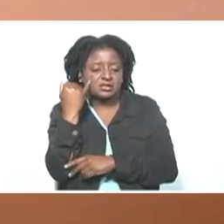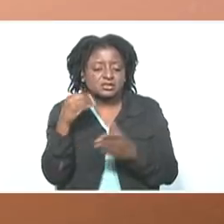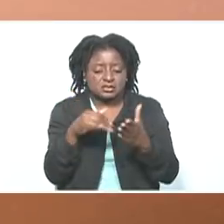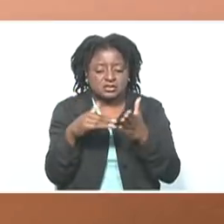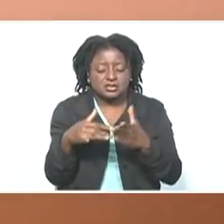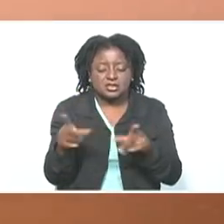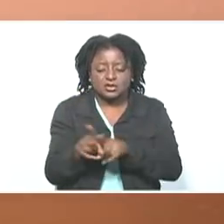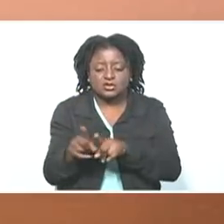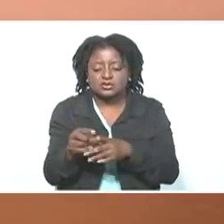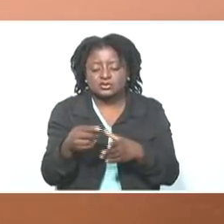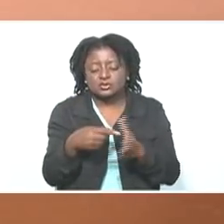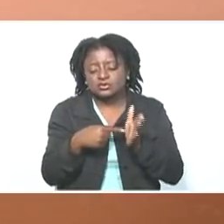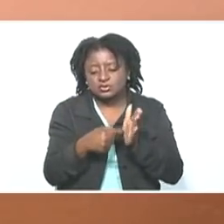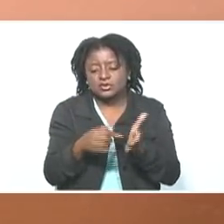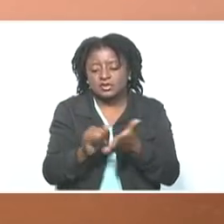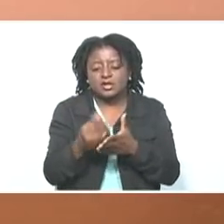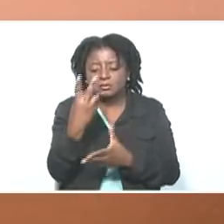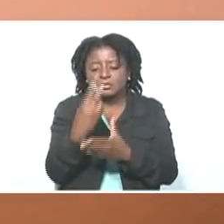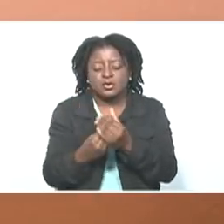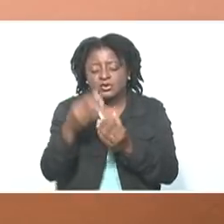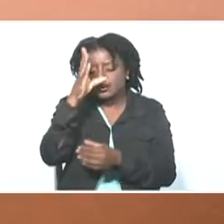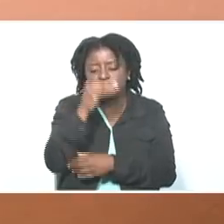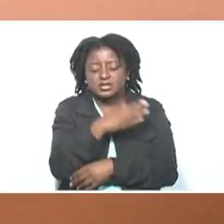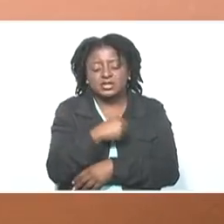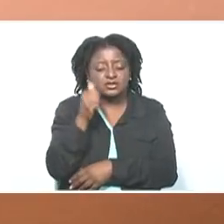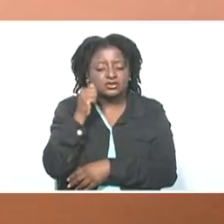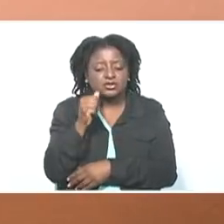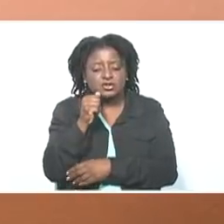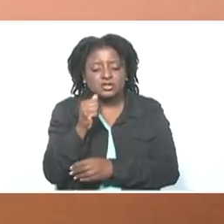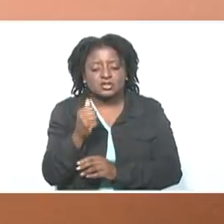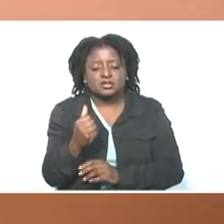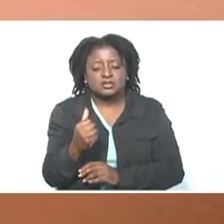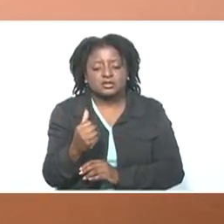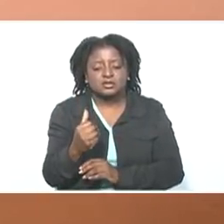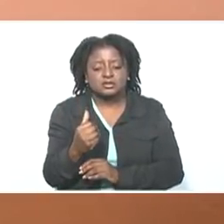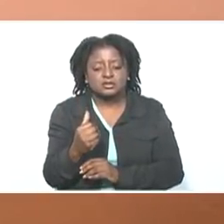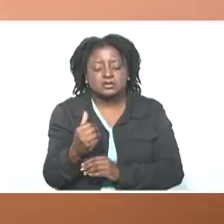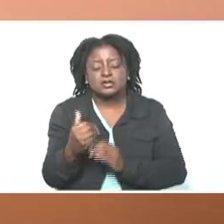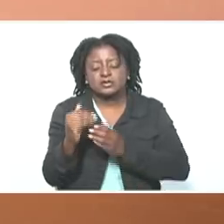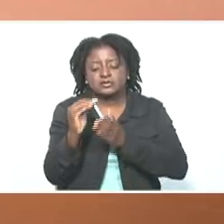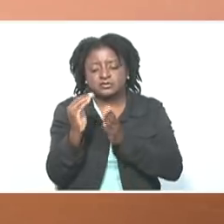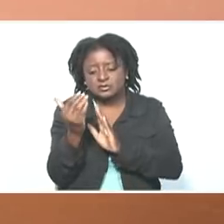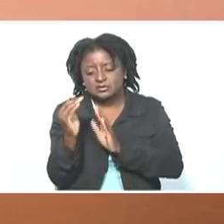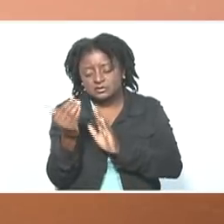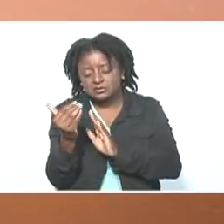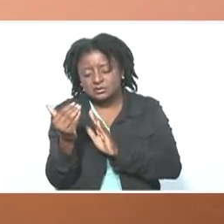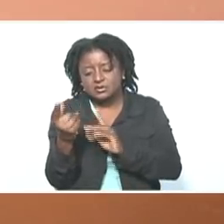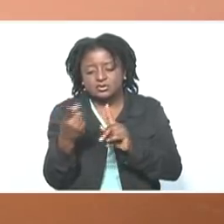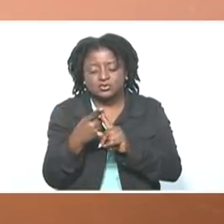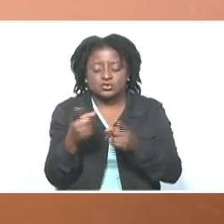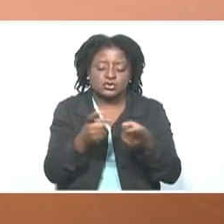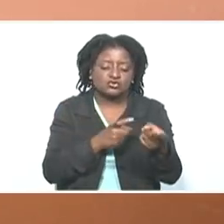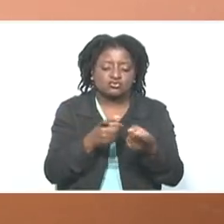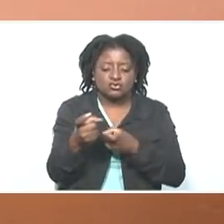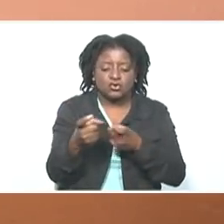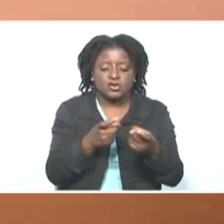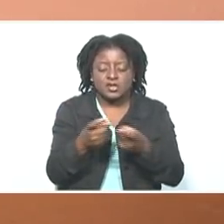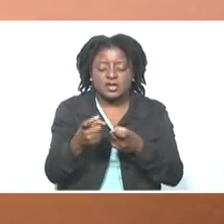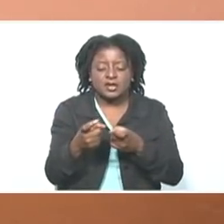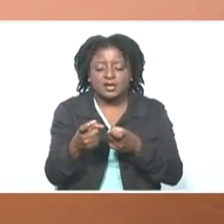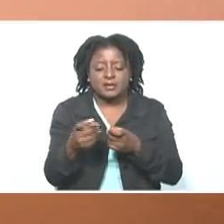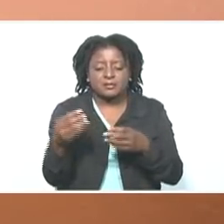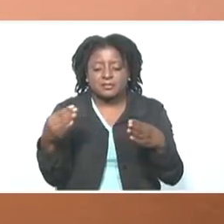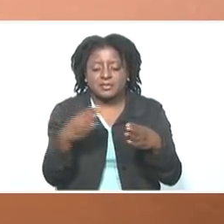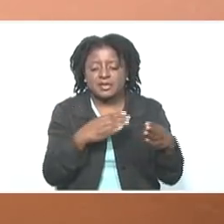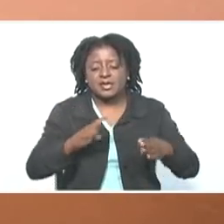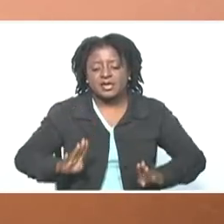revealed that both boys and girls subjected each other and were subjected to controlling behaviors and